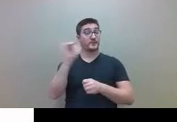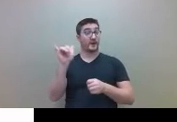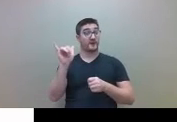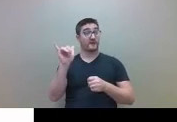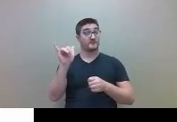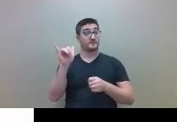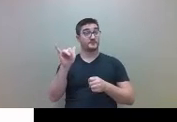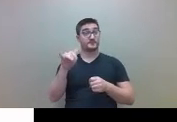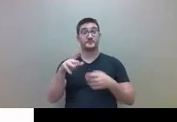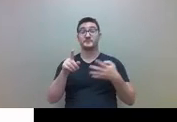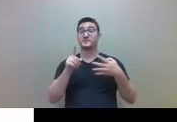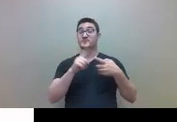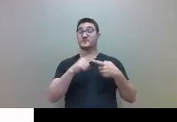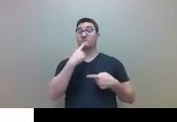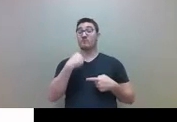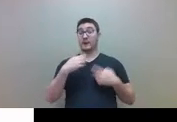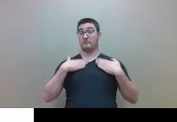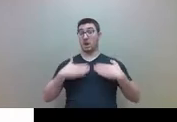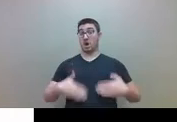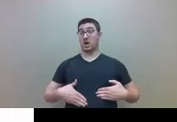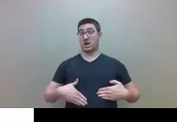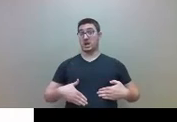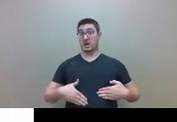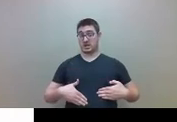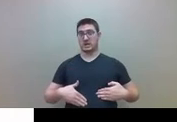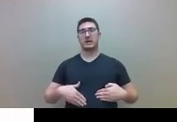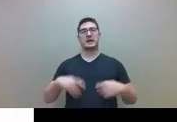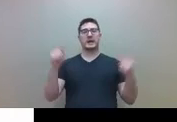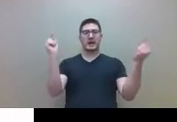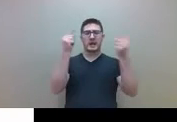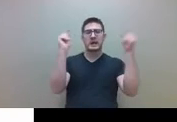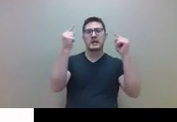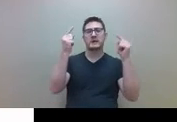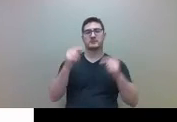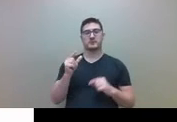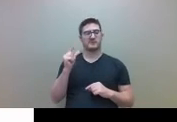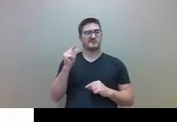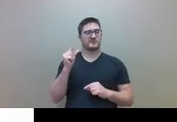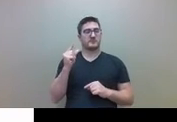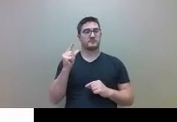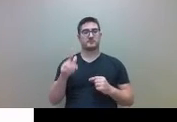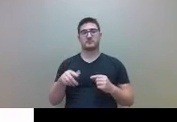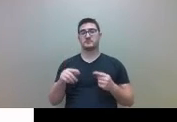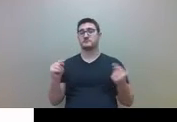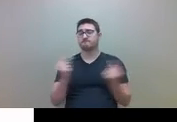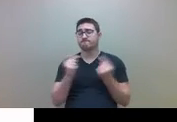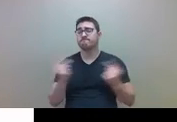headaches, muscle twitches, skin irritations, breathlessness, fatigue,